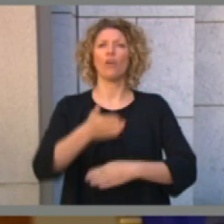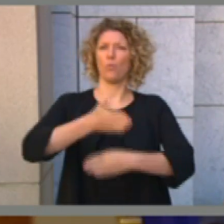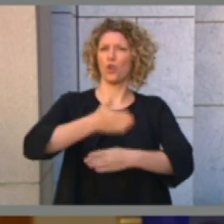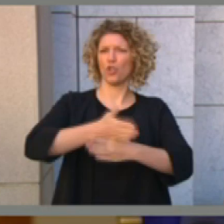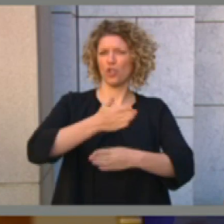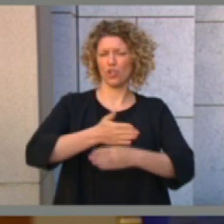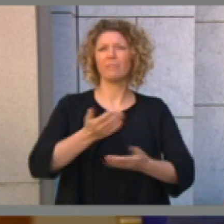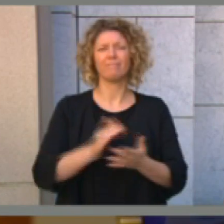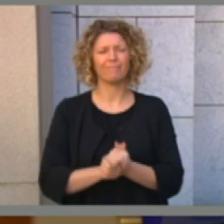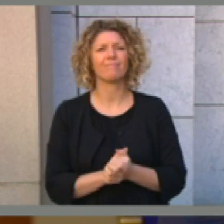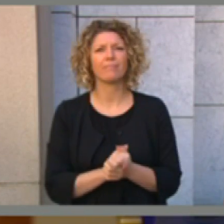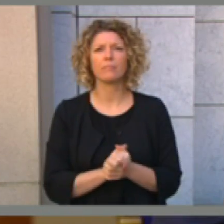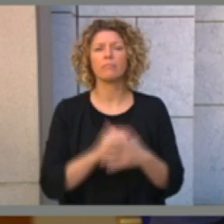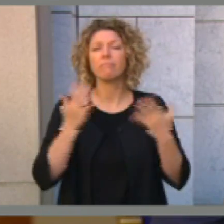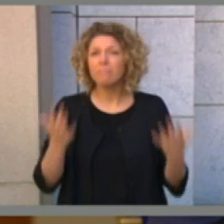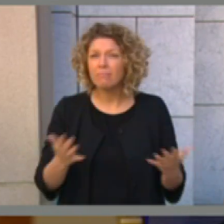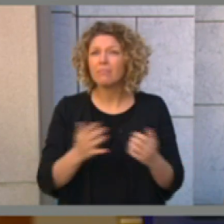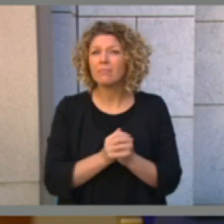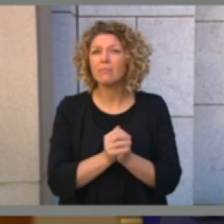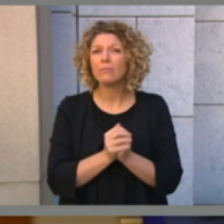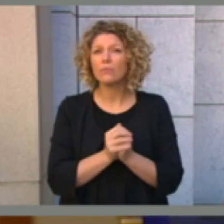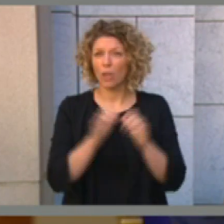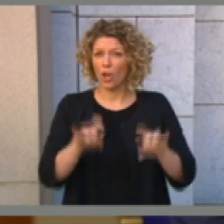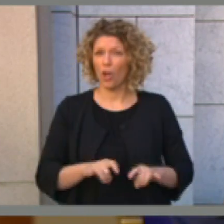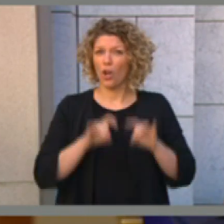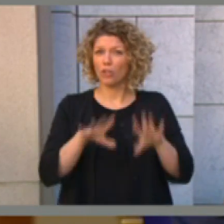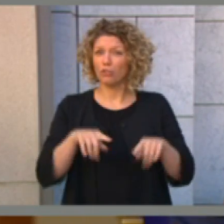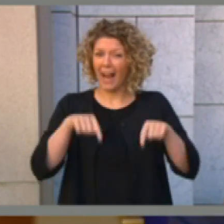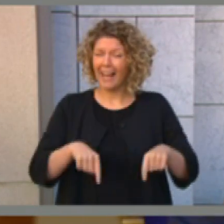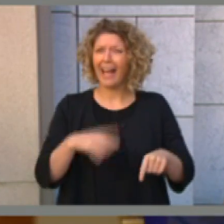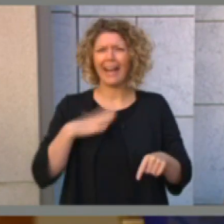critical. Wherever possible, we need to keep Australians working.